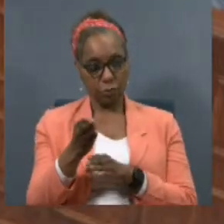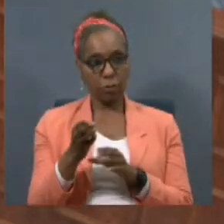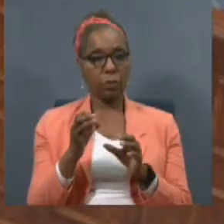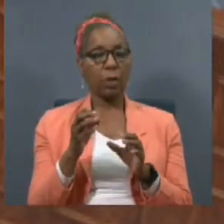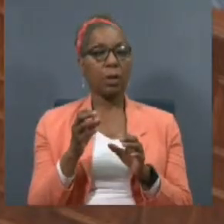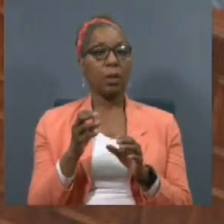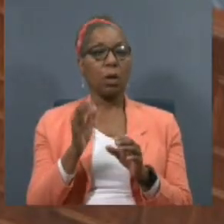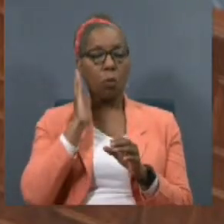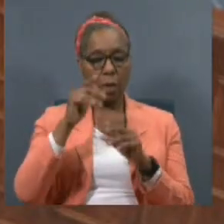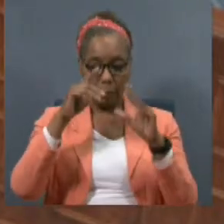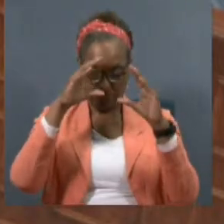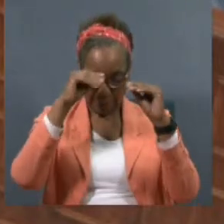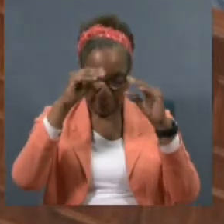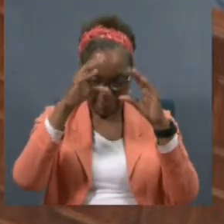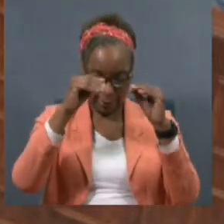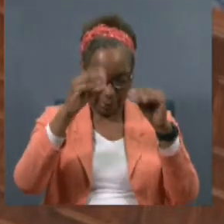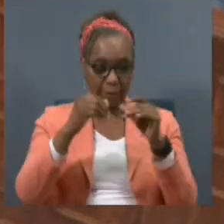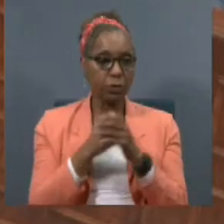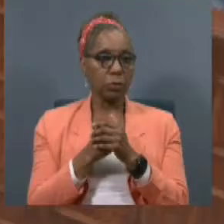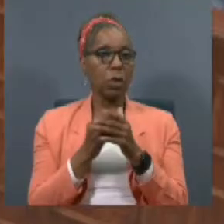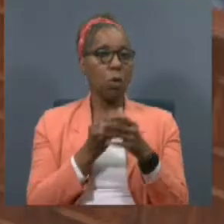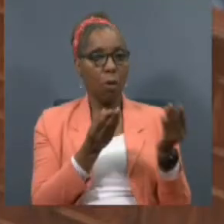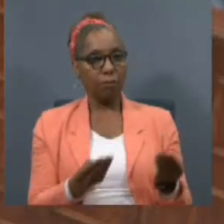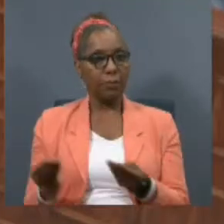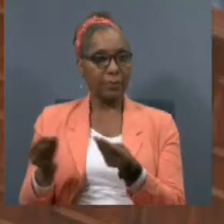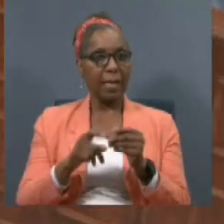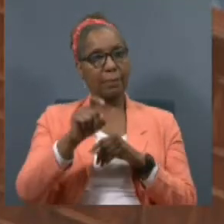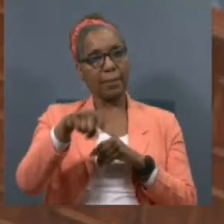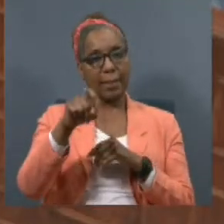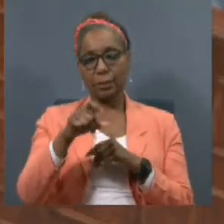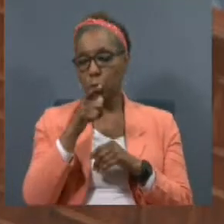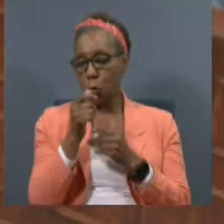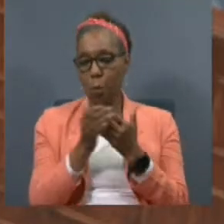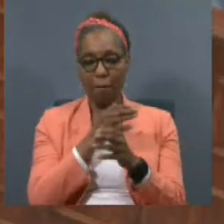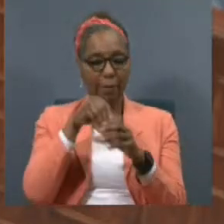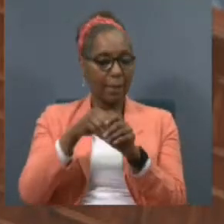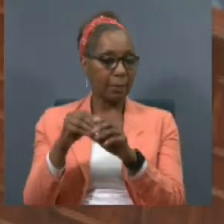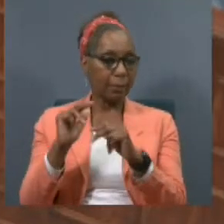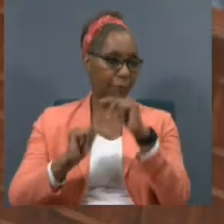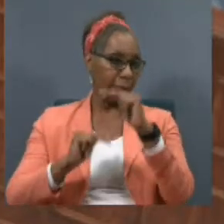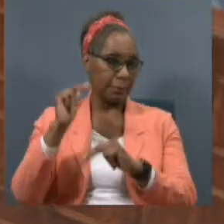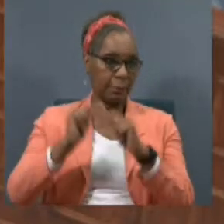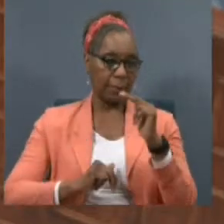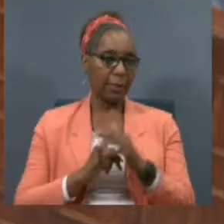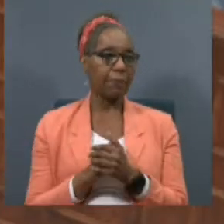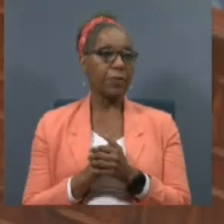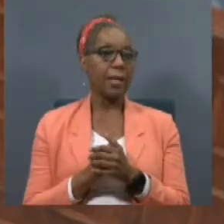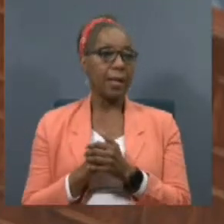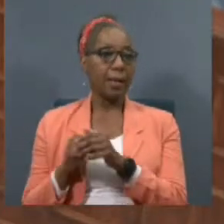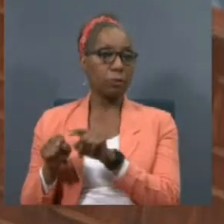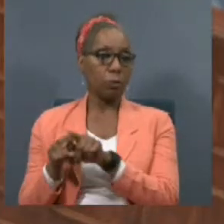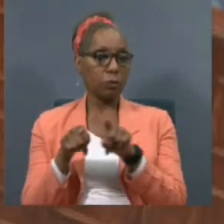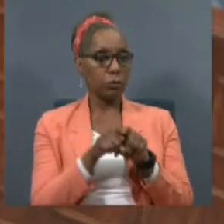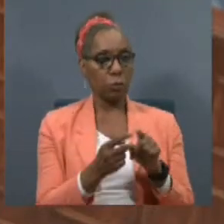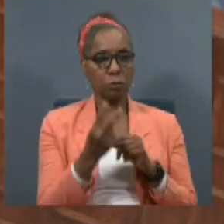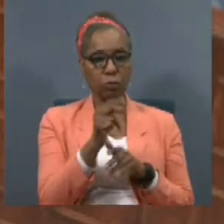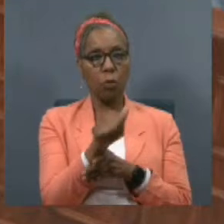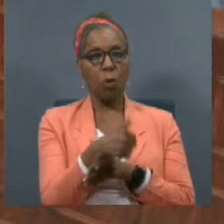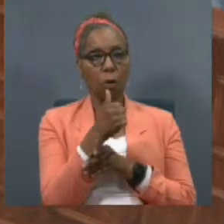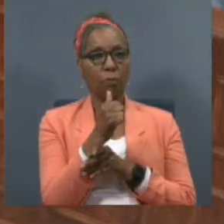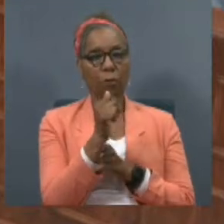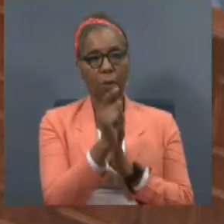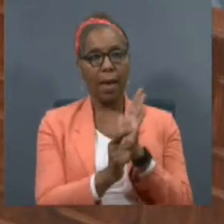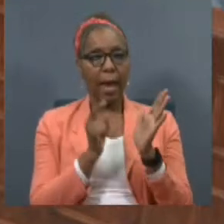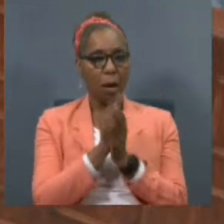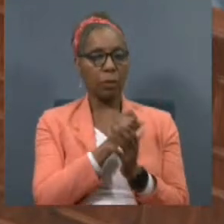would be teaching or facilitating needs of whoever's in the facility. And then 2 other hourly